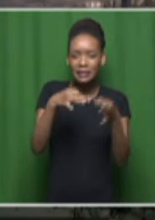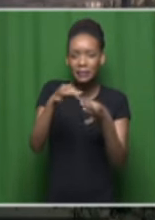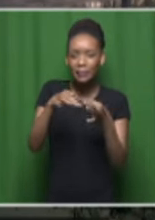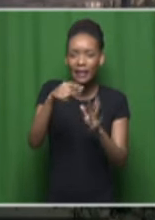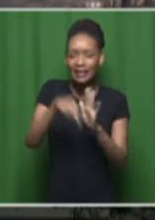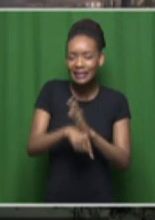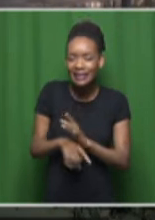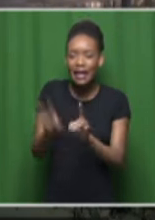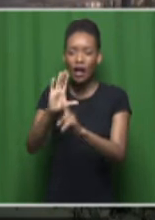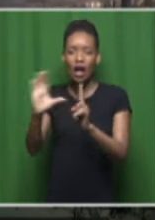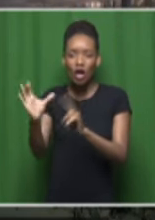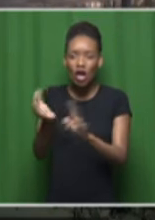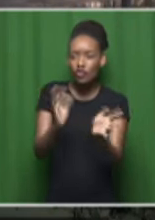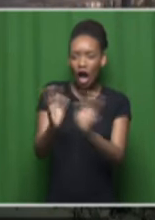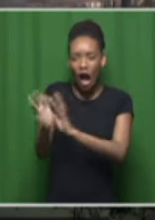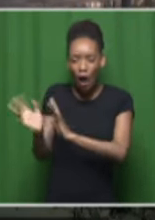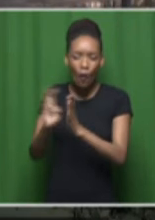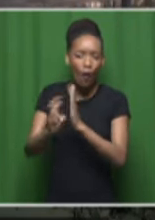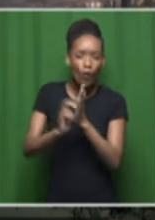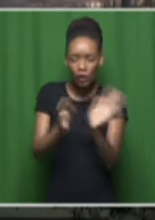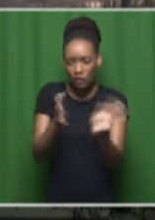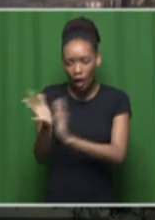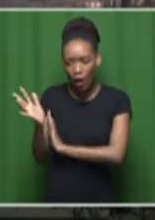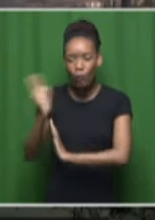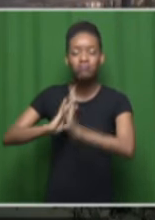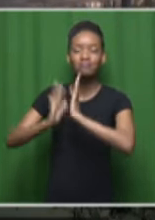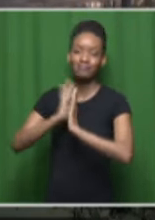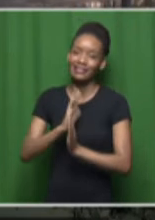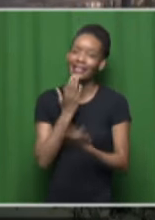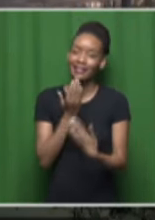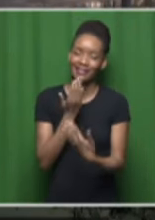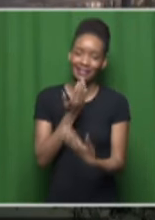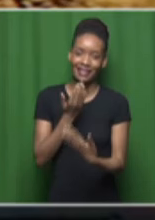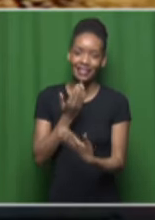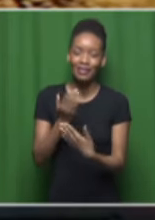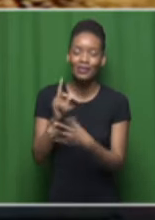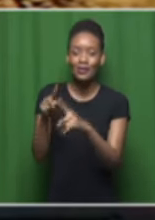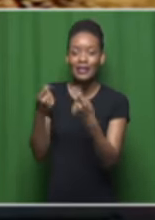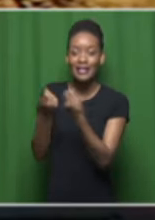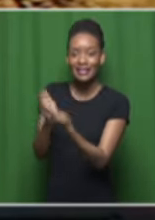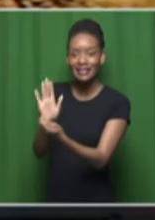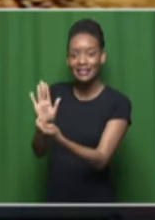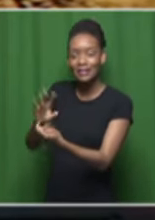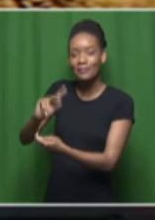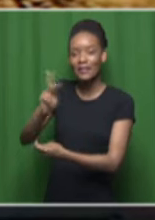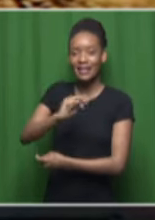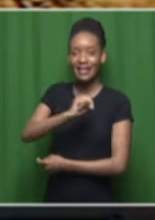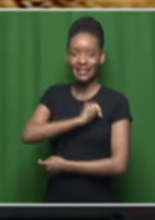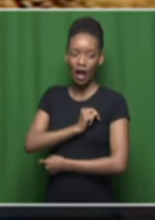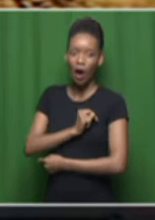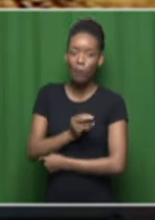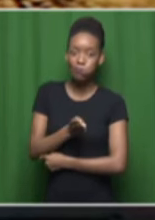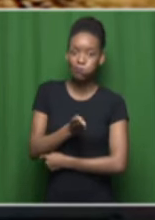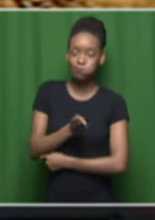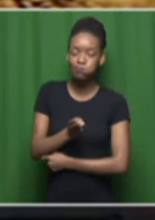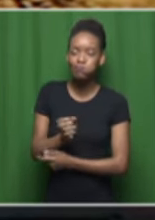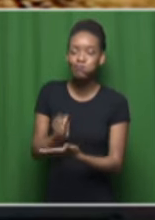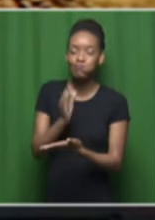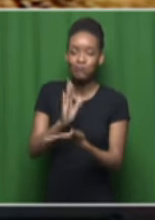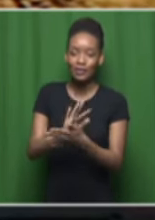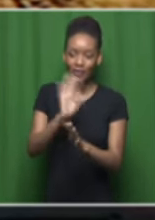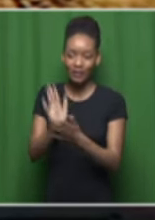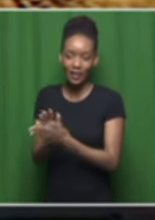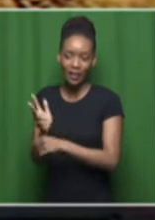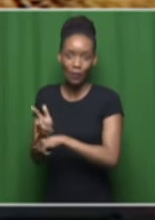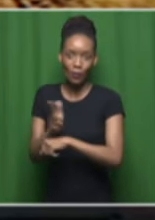falls alongside this burial. So Ayanda Mhlongo and the team in KZN keeping a very, very close eye. And remember that SABC News